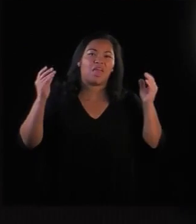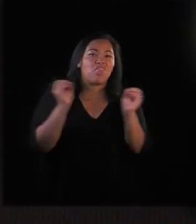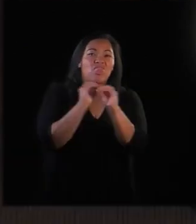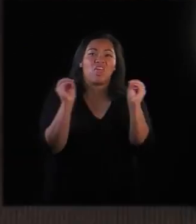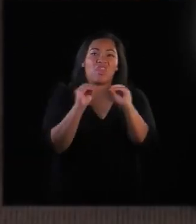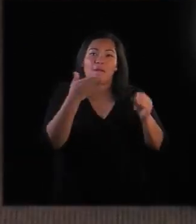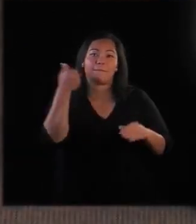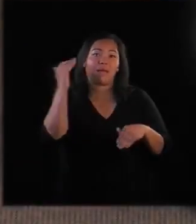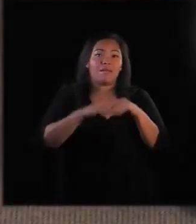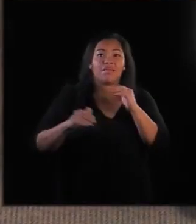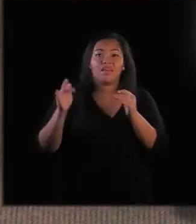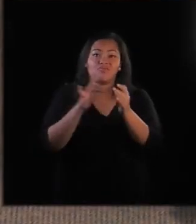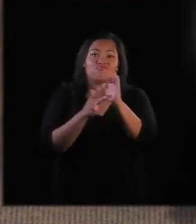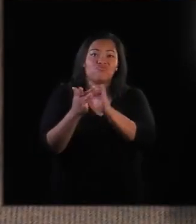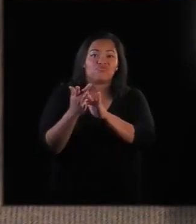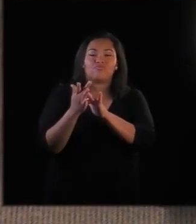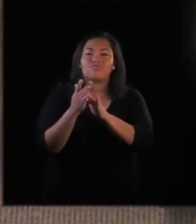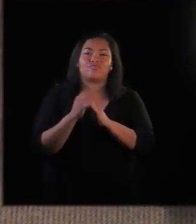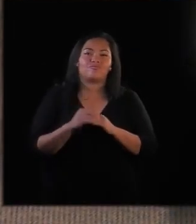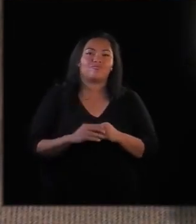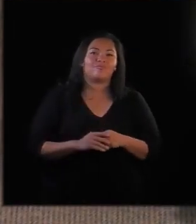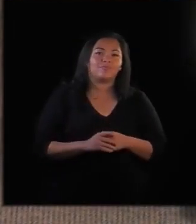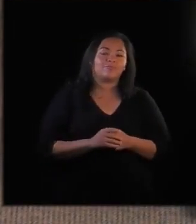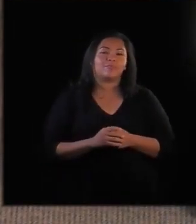There's nothing better than him.